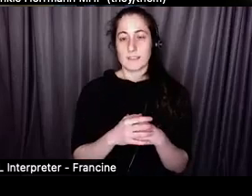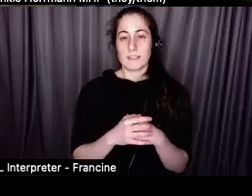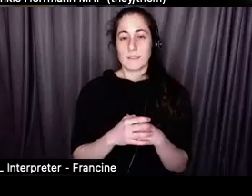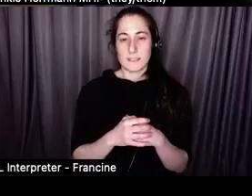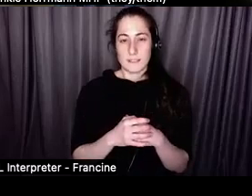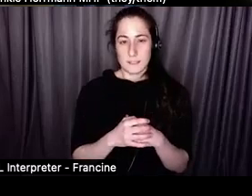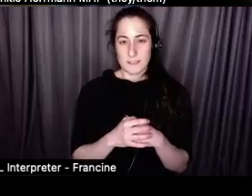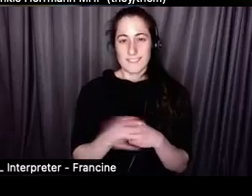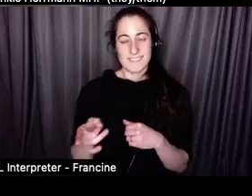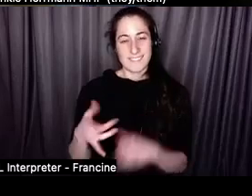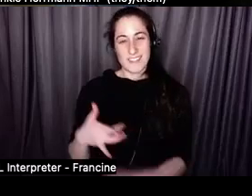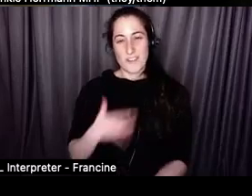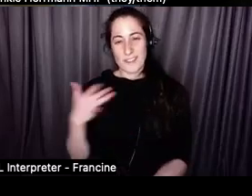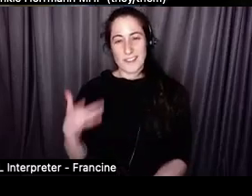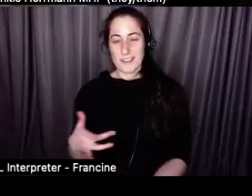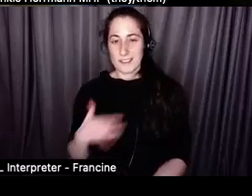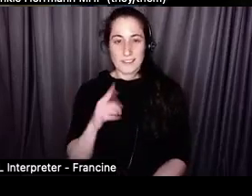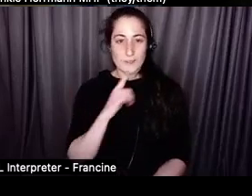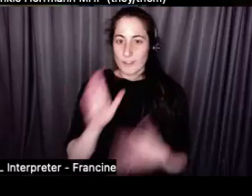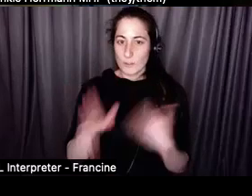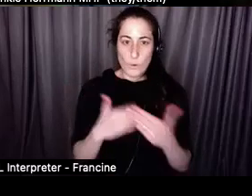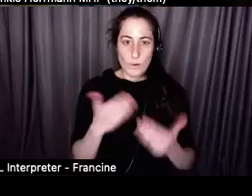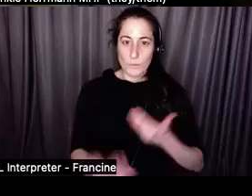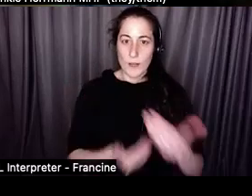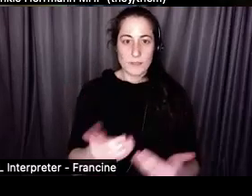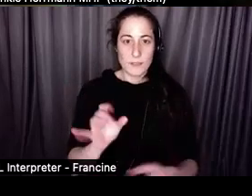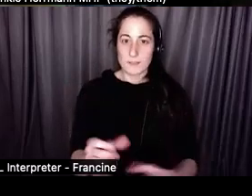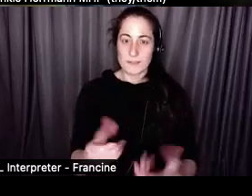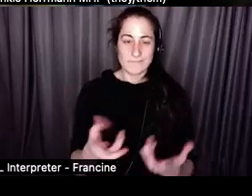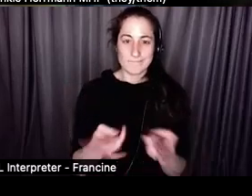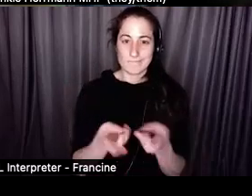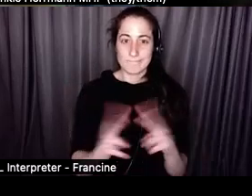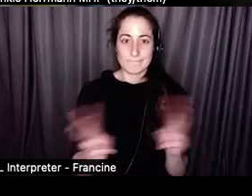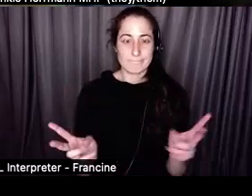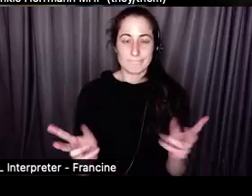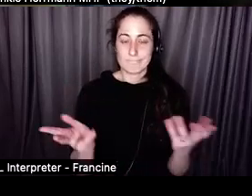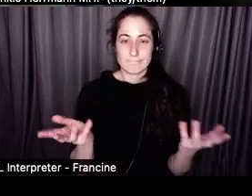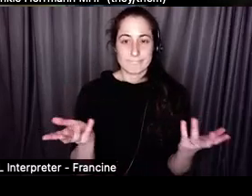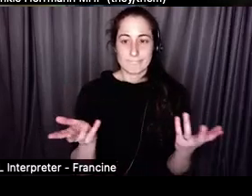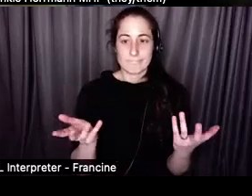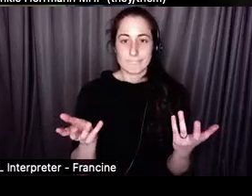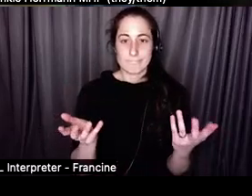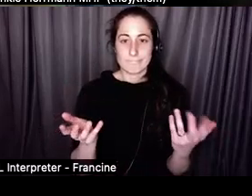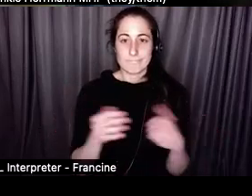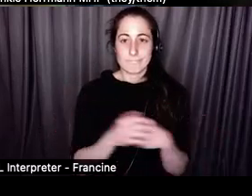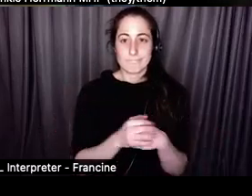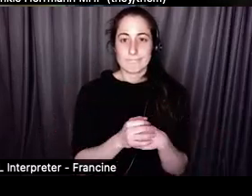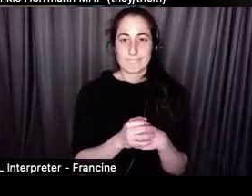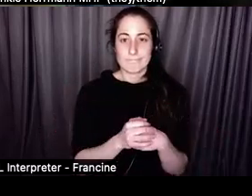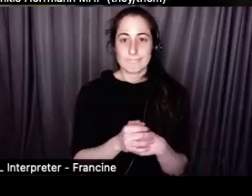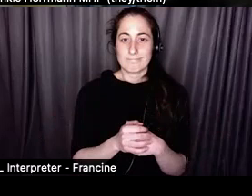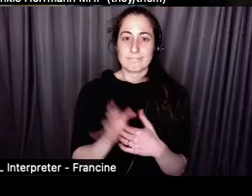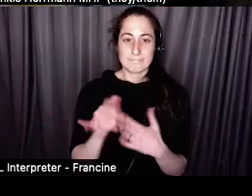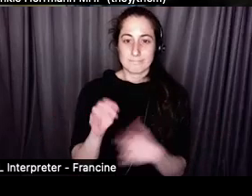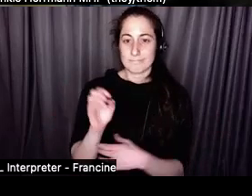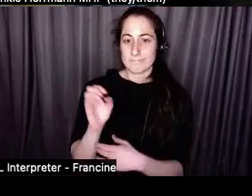they're feeling very, like the whole process is just very, they use the phrase epistemically violent and